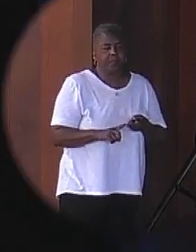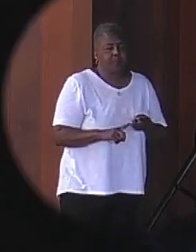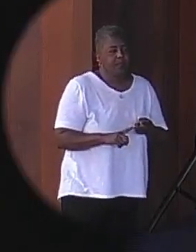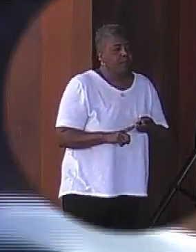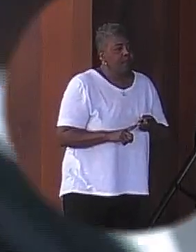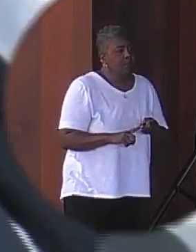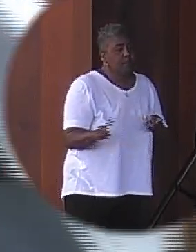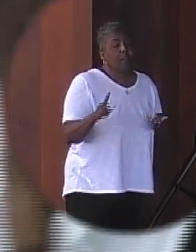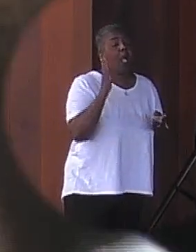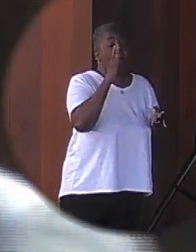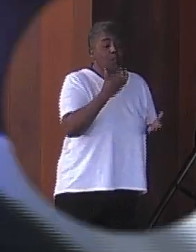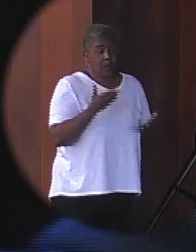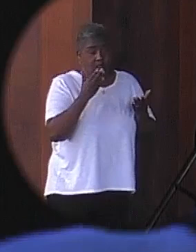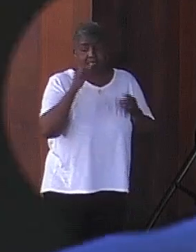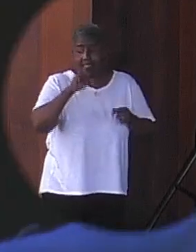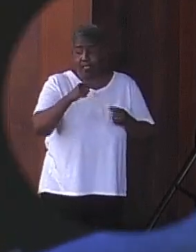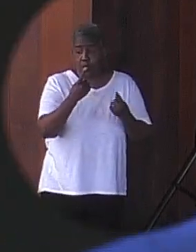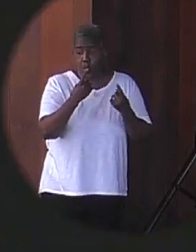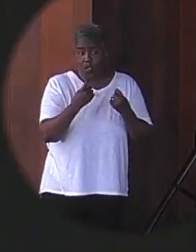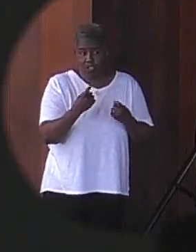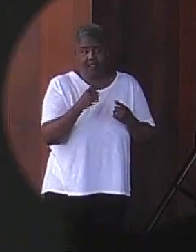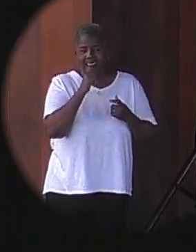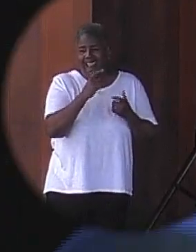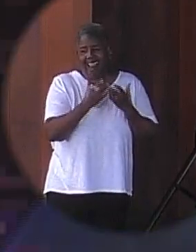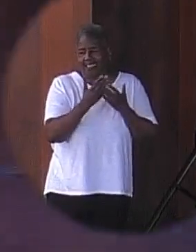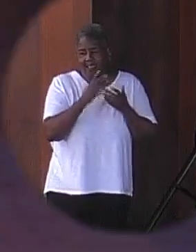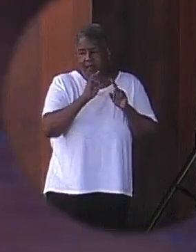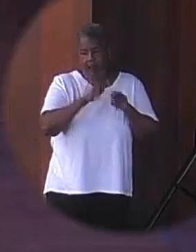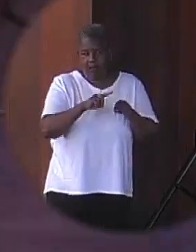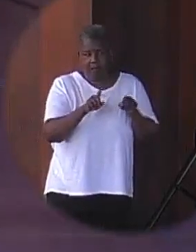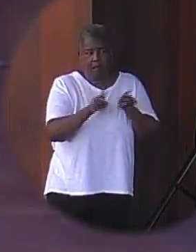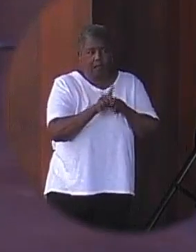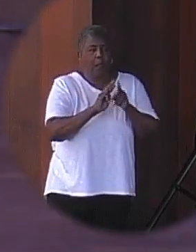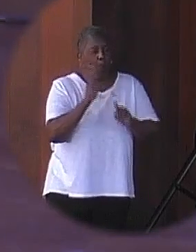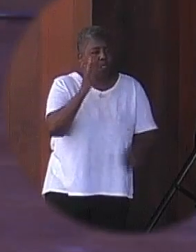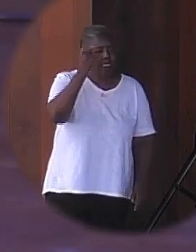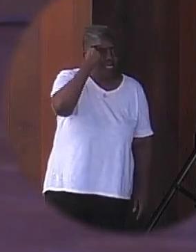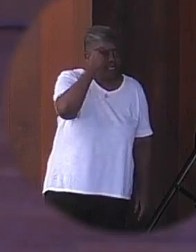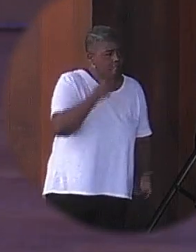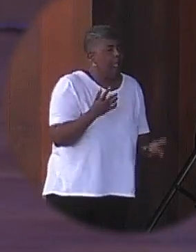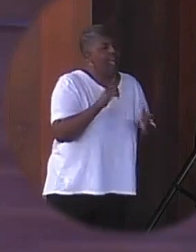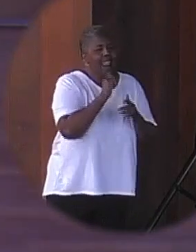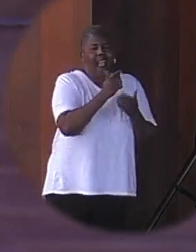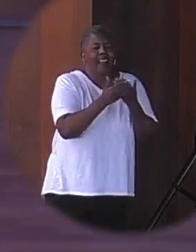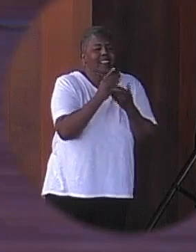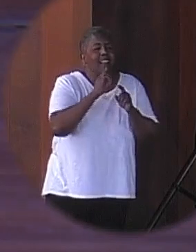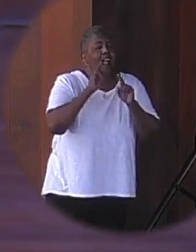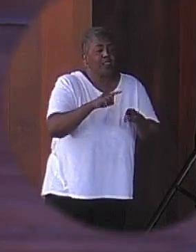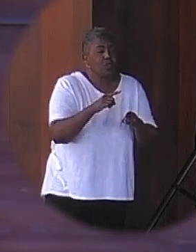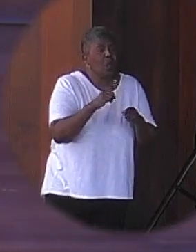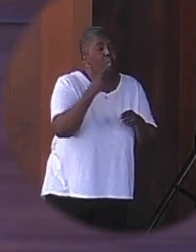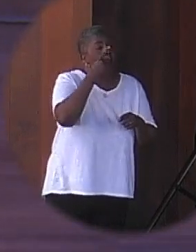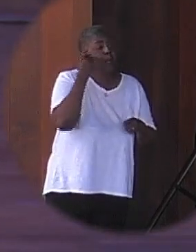And Zena, I would suggest to you that that question is not as easily answered as people would think. It's not easily answered, number